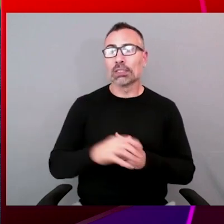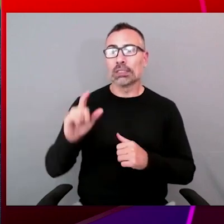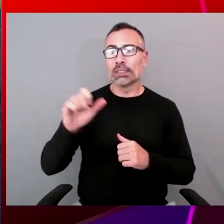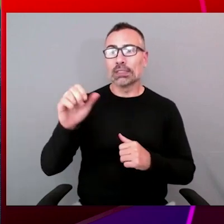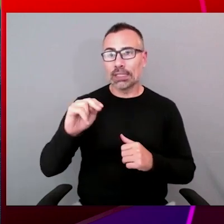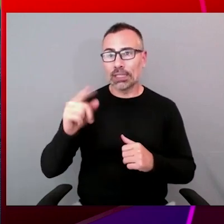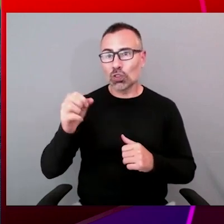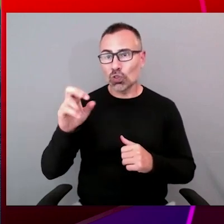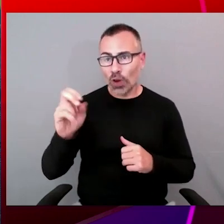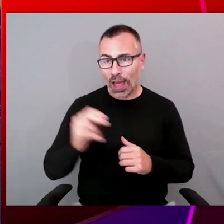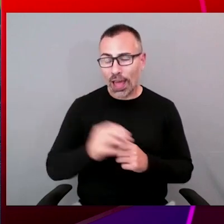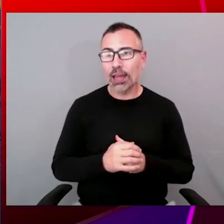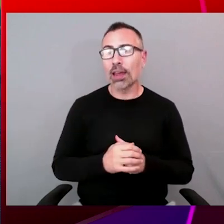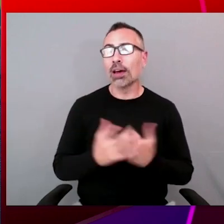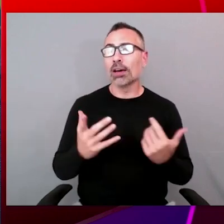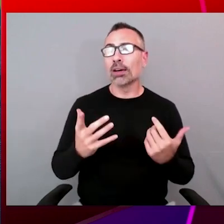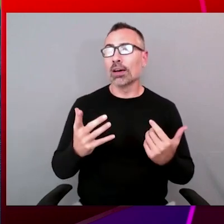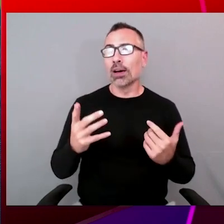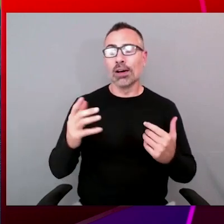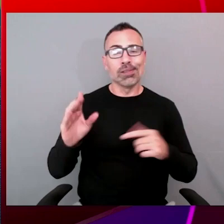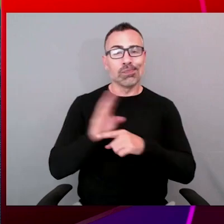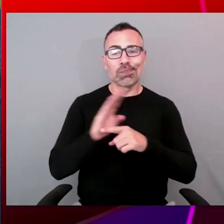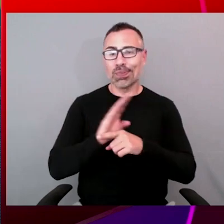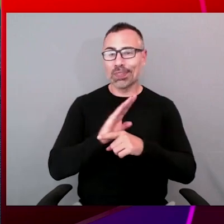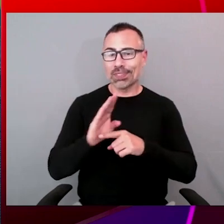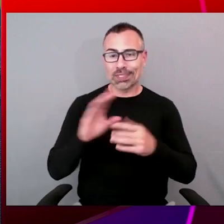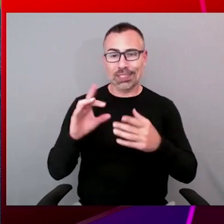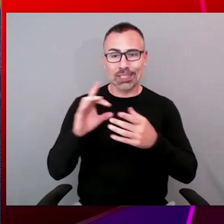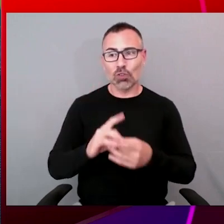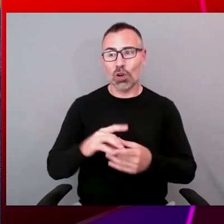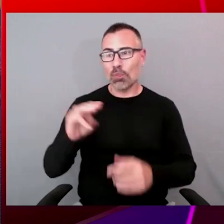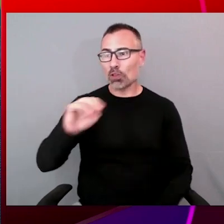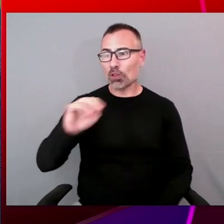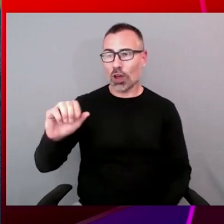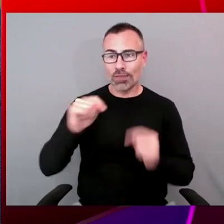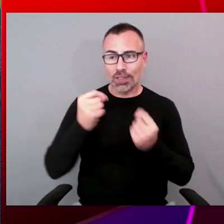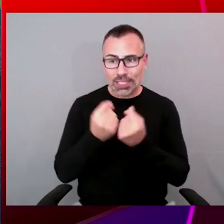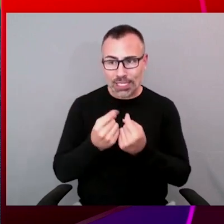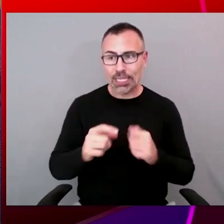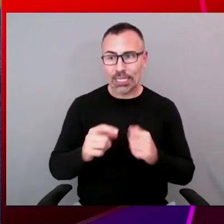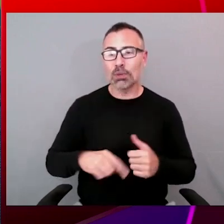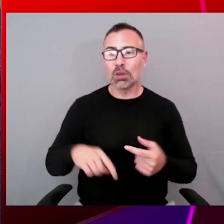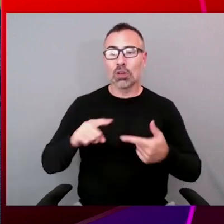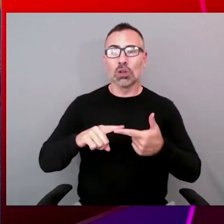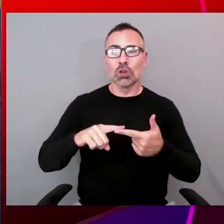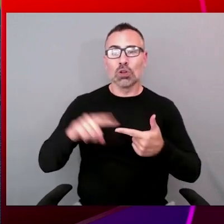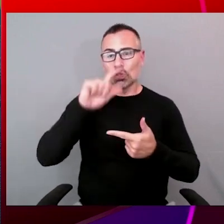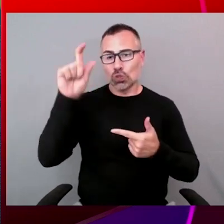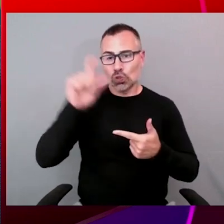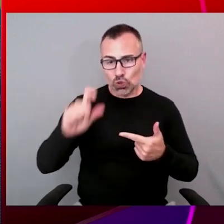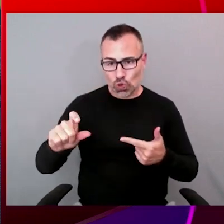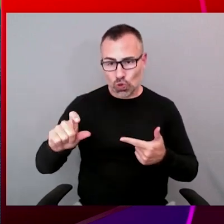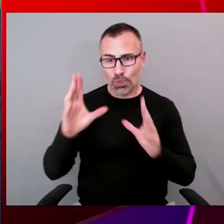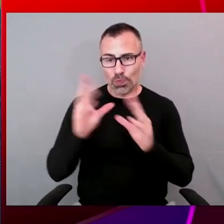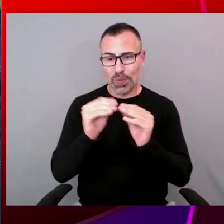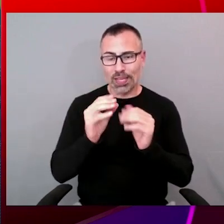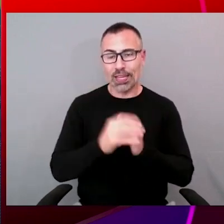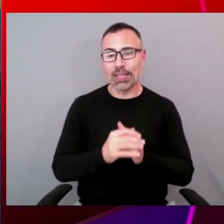Microsoft Teams, Zoom meetings, Stripe, and we've updated our Redshift connector as well.